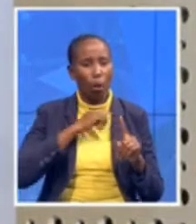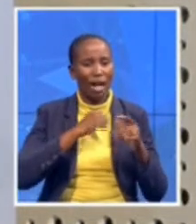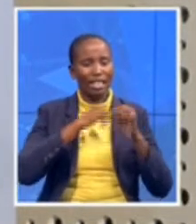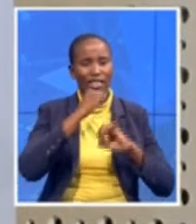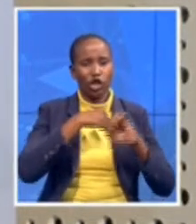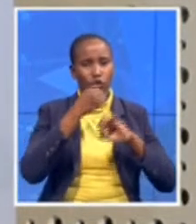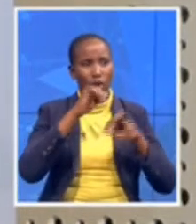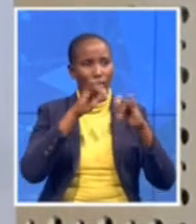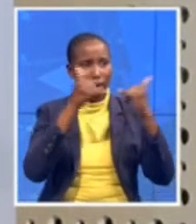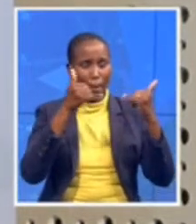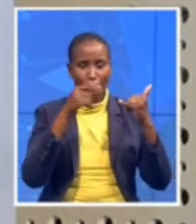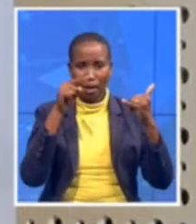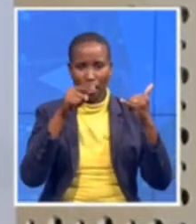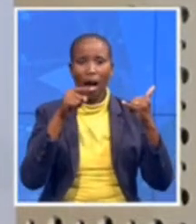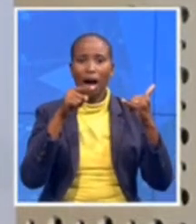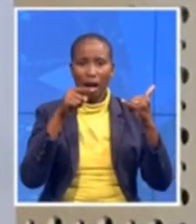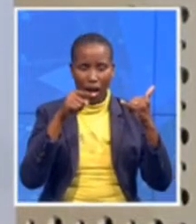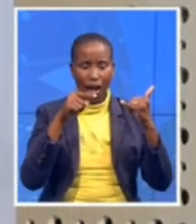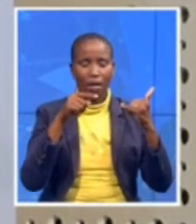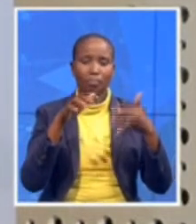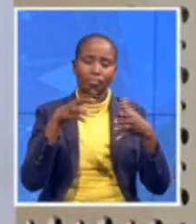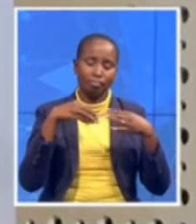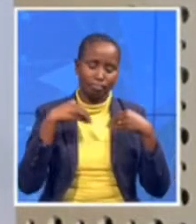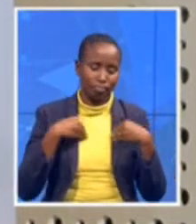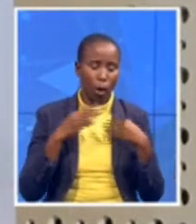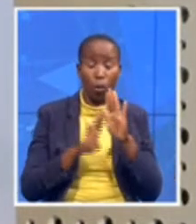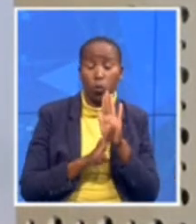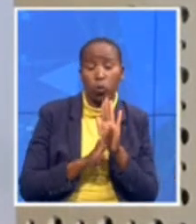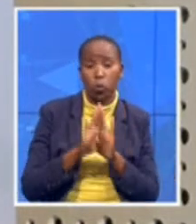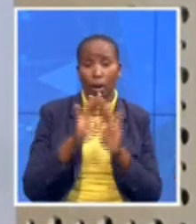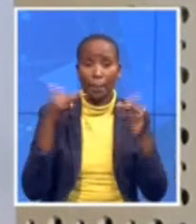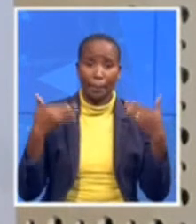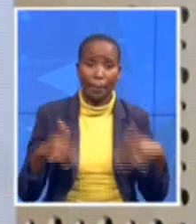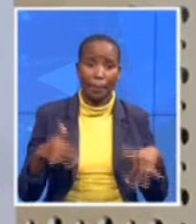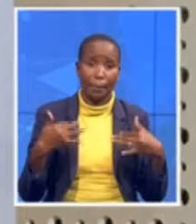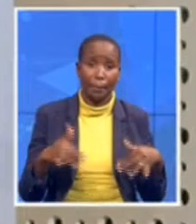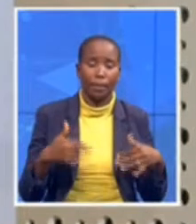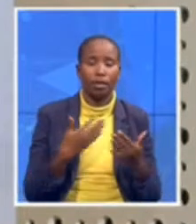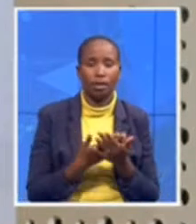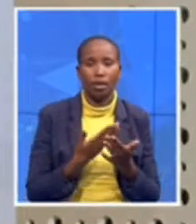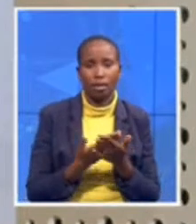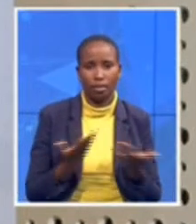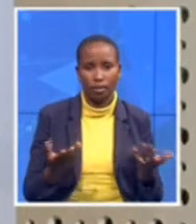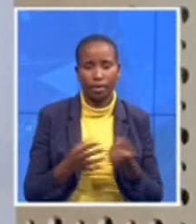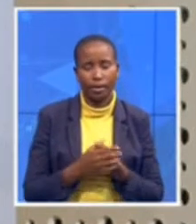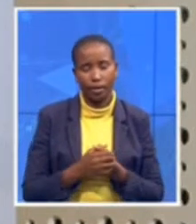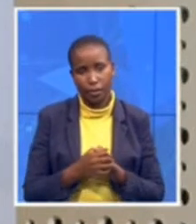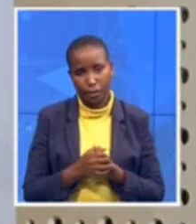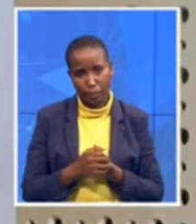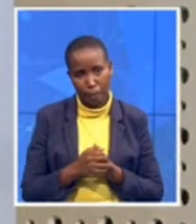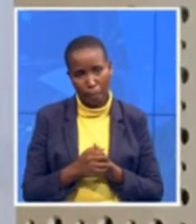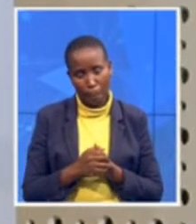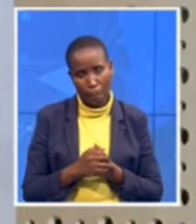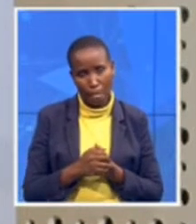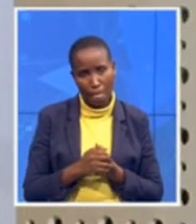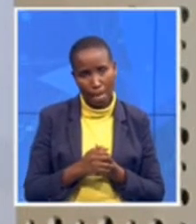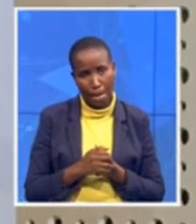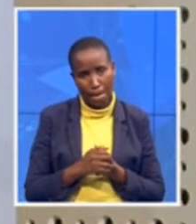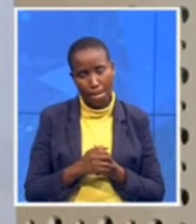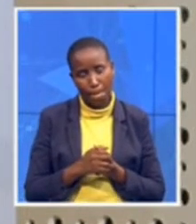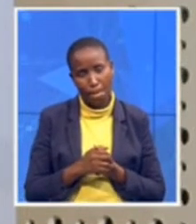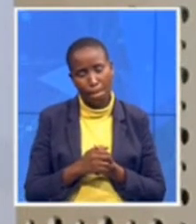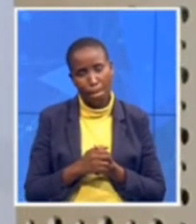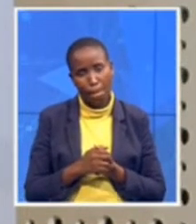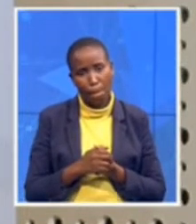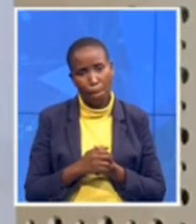successful species on the planet. And now we are in the midst of the fourth industrial